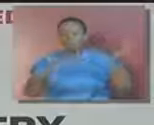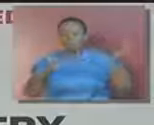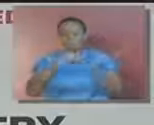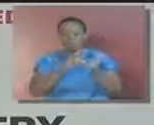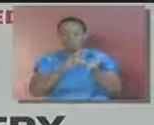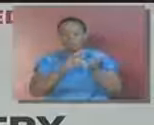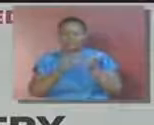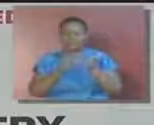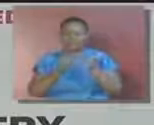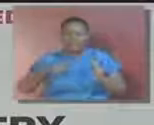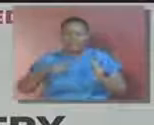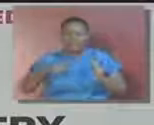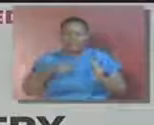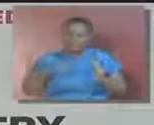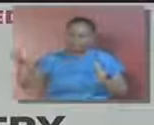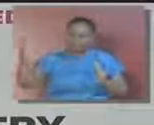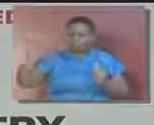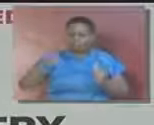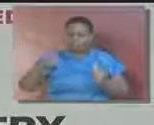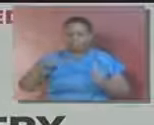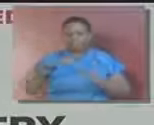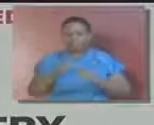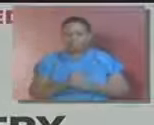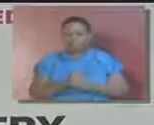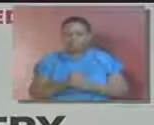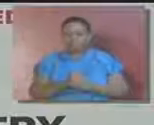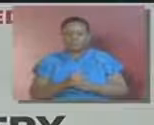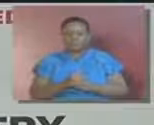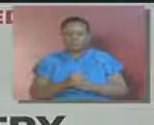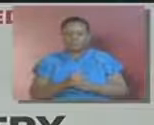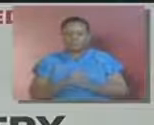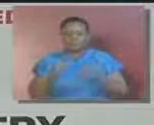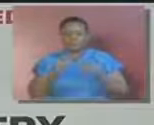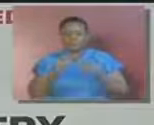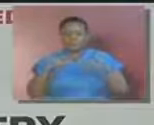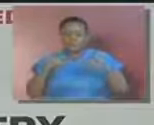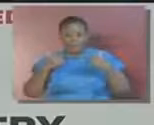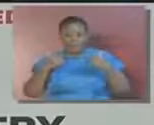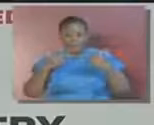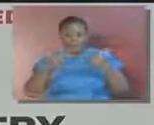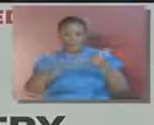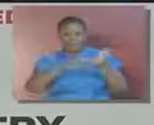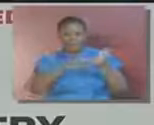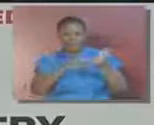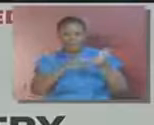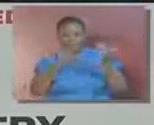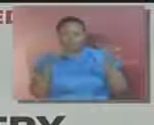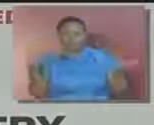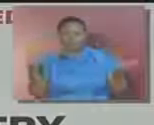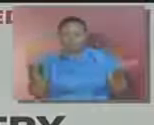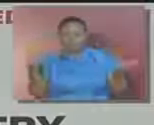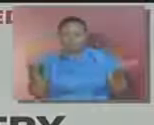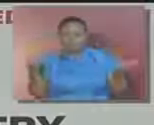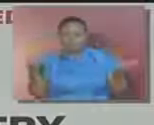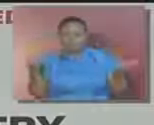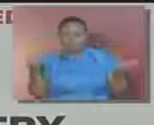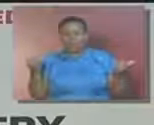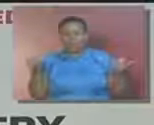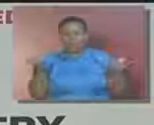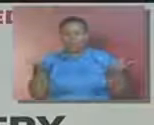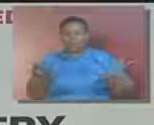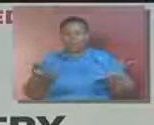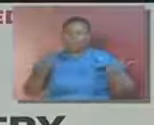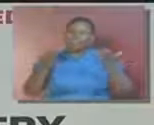That report with suggestions to do just that, what you are suggesting, the reporting of these events, not only reporting